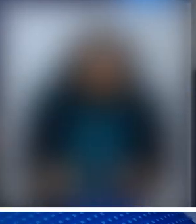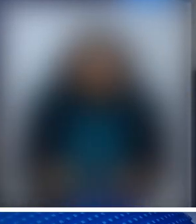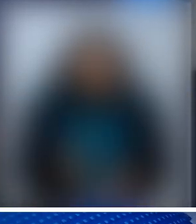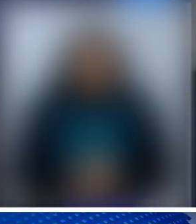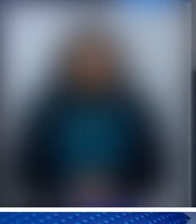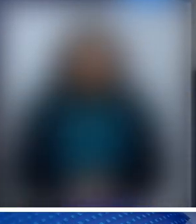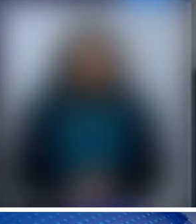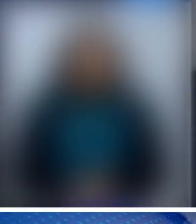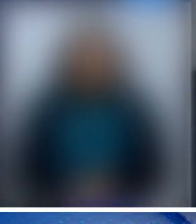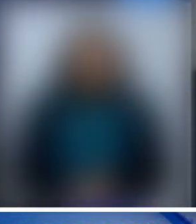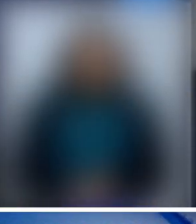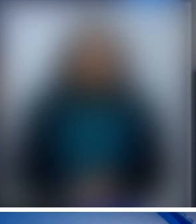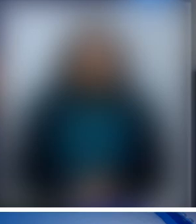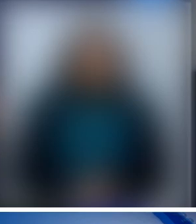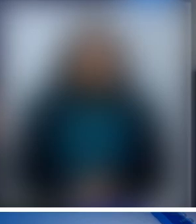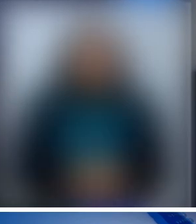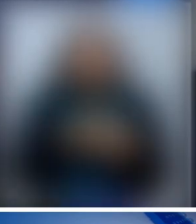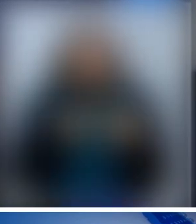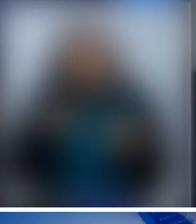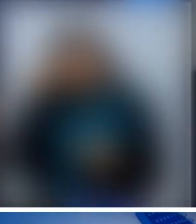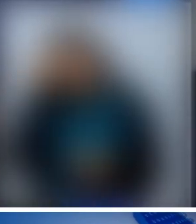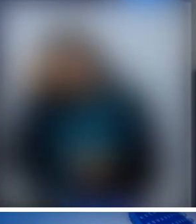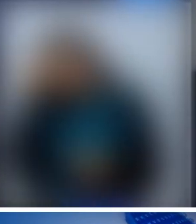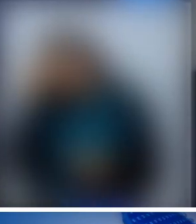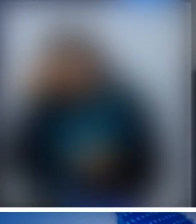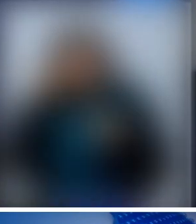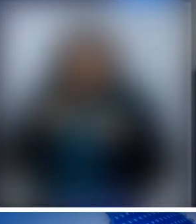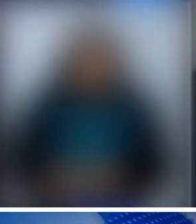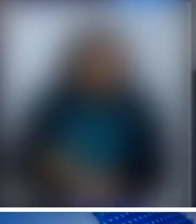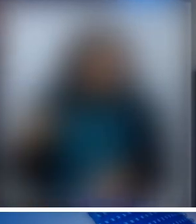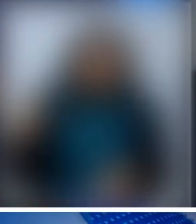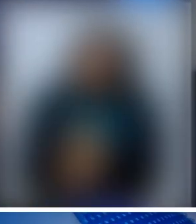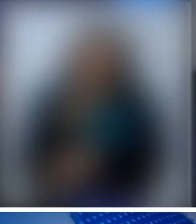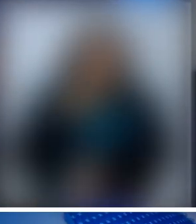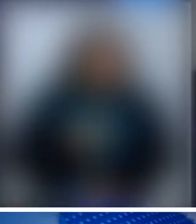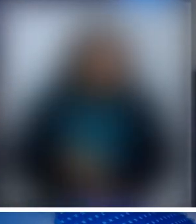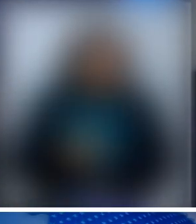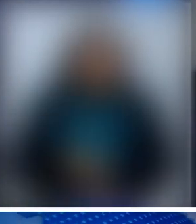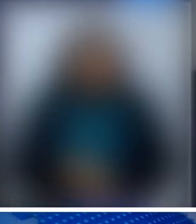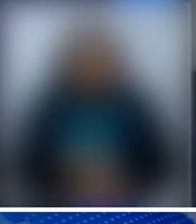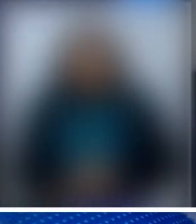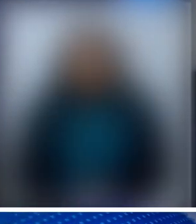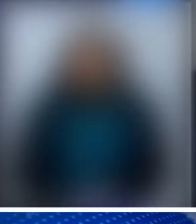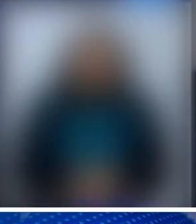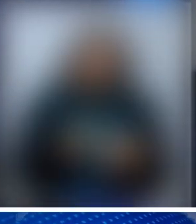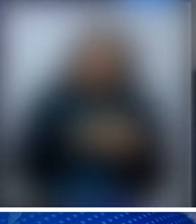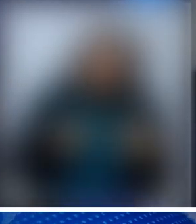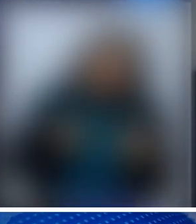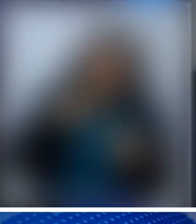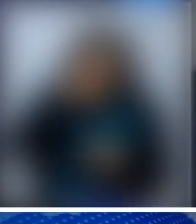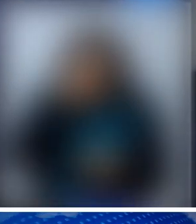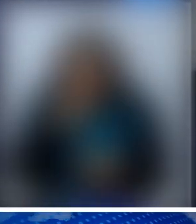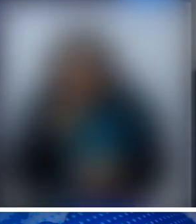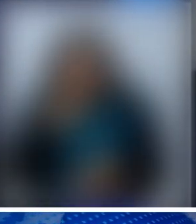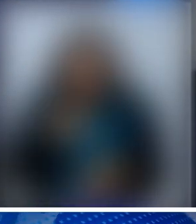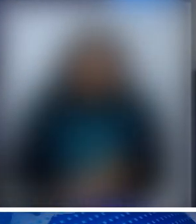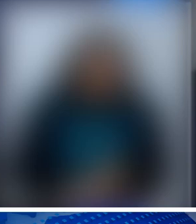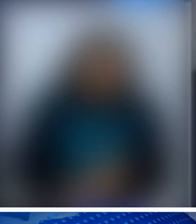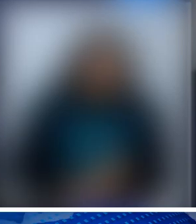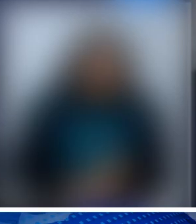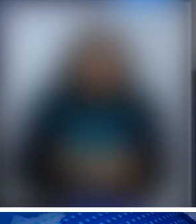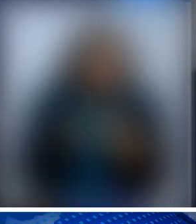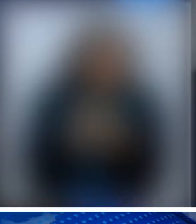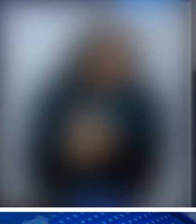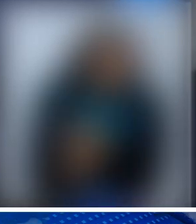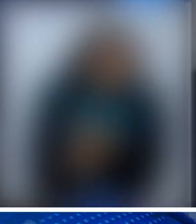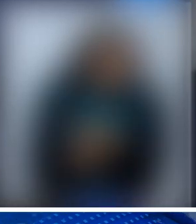of vulnerabilities. We know we are going through difficult times, different types of hazards that our people are going through. So the